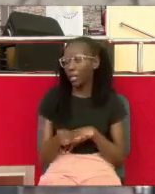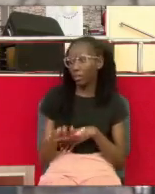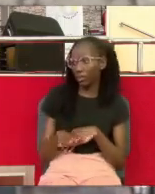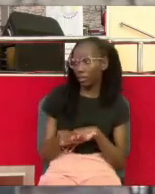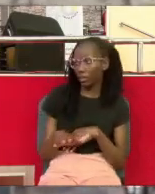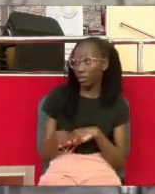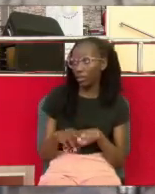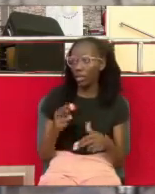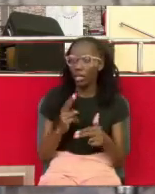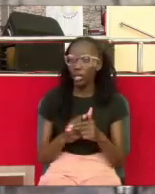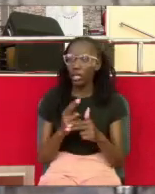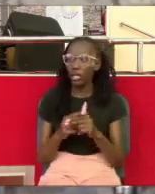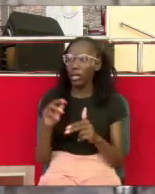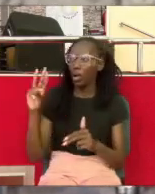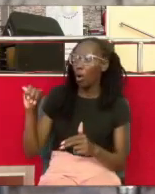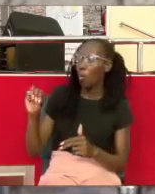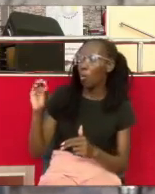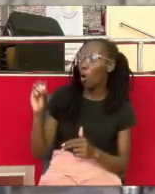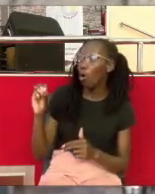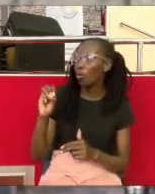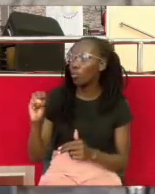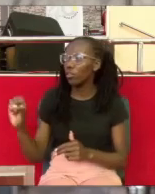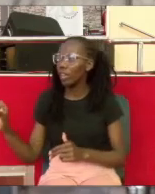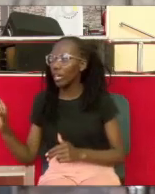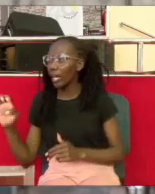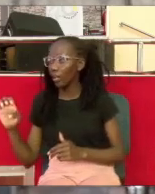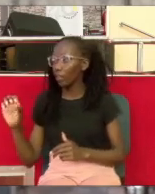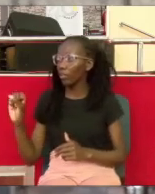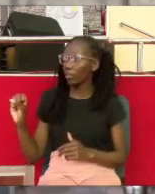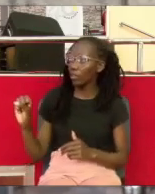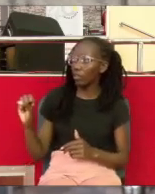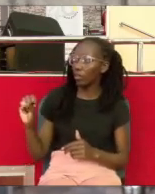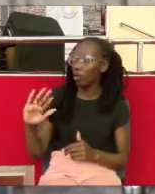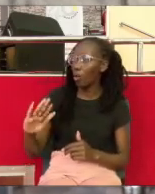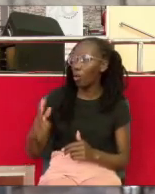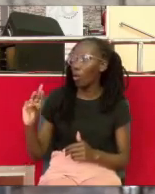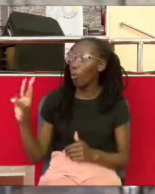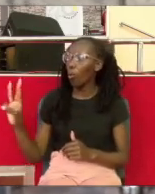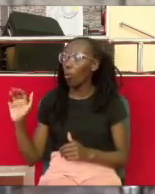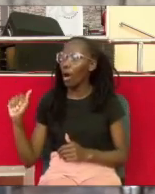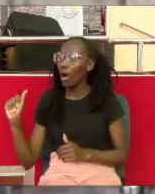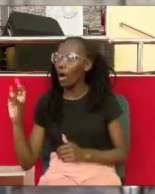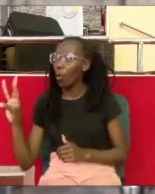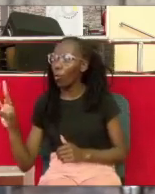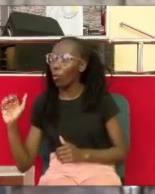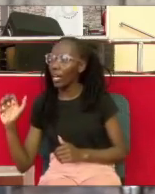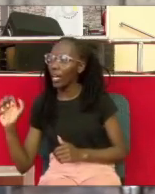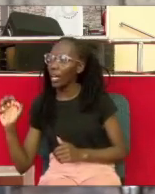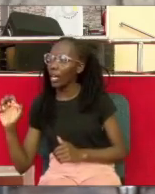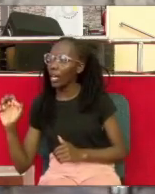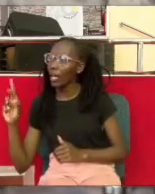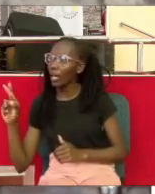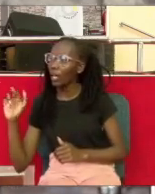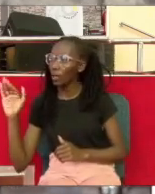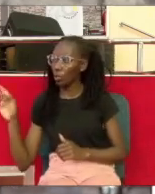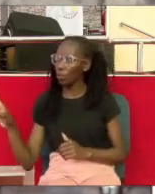My name is Moses Waweru, and I thank the Lord. I'm a father of